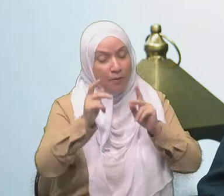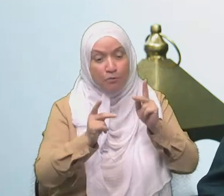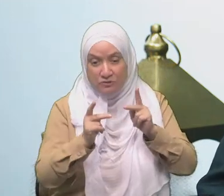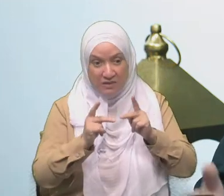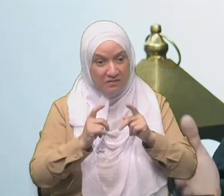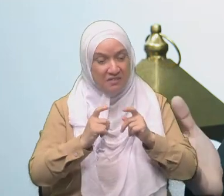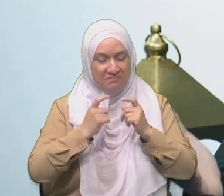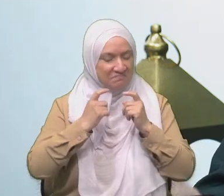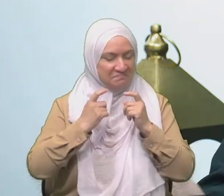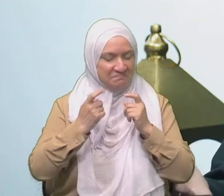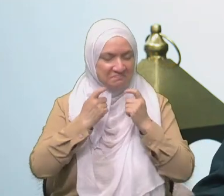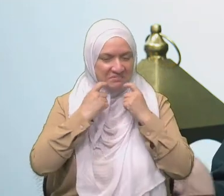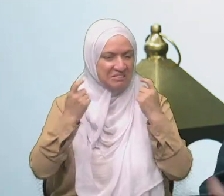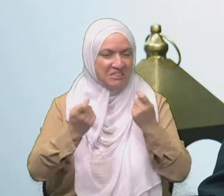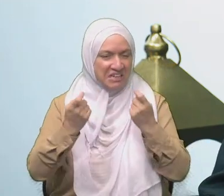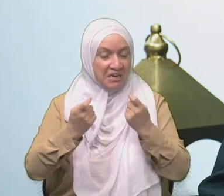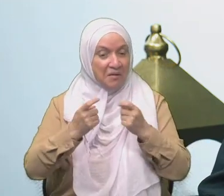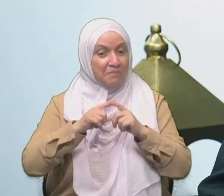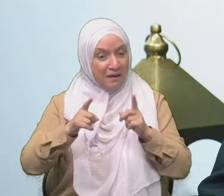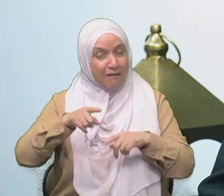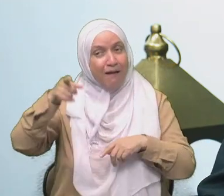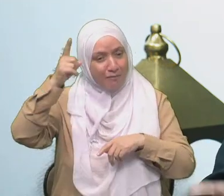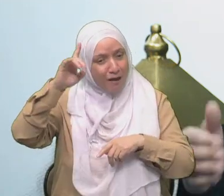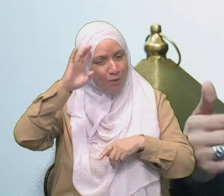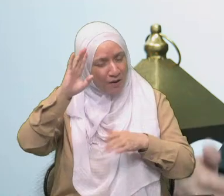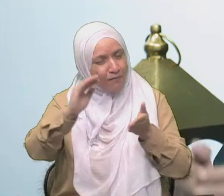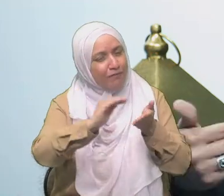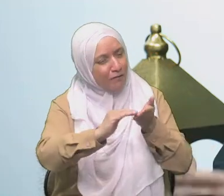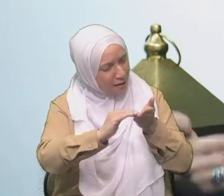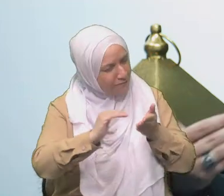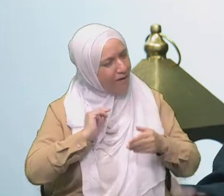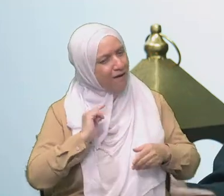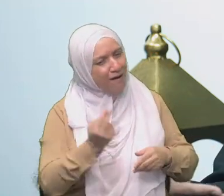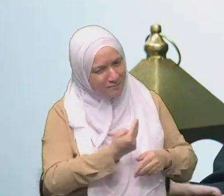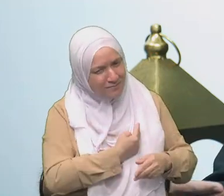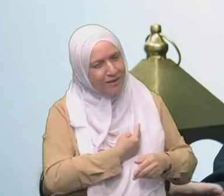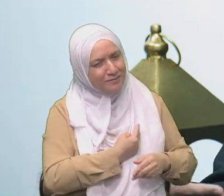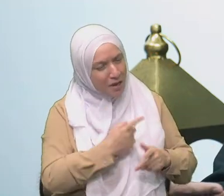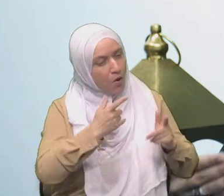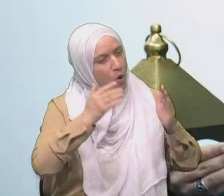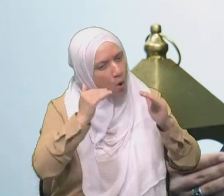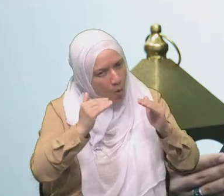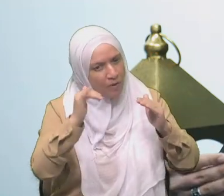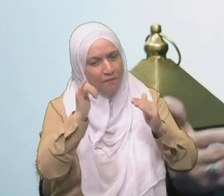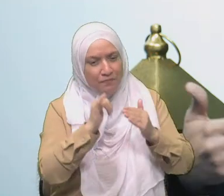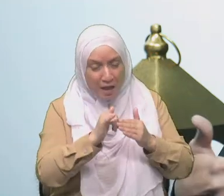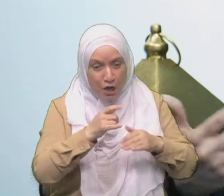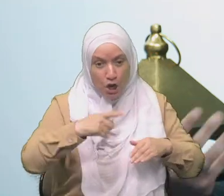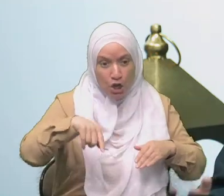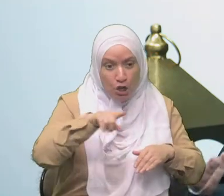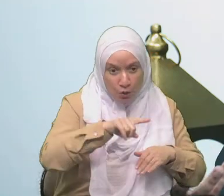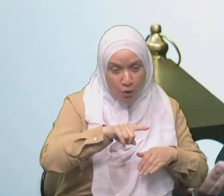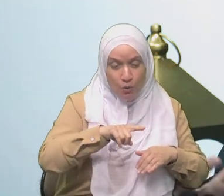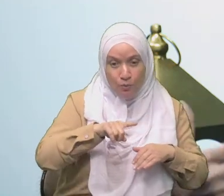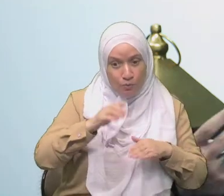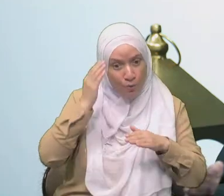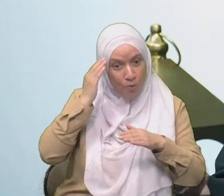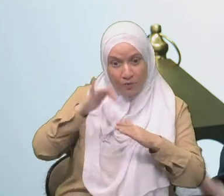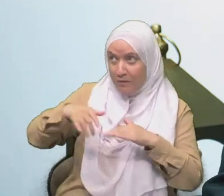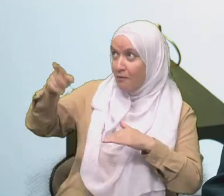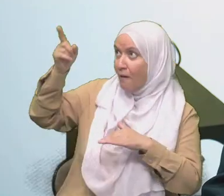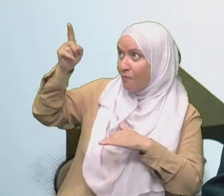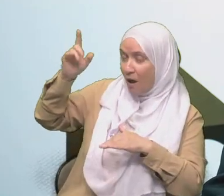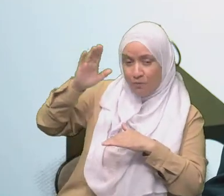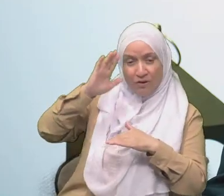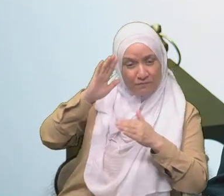hope in Him be a real hope in Him, and may Allah subhanahu wa ta'ala allow us to continue to make progress as we ask Him to grant